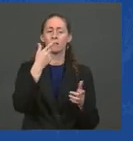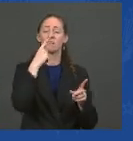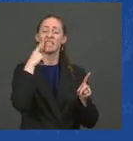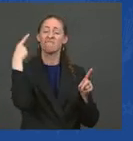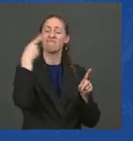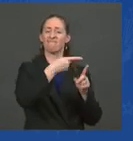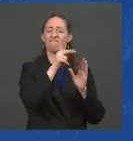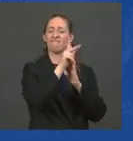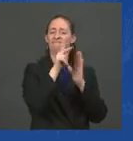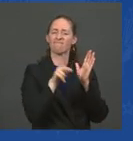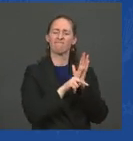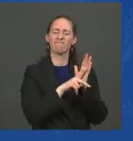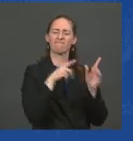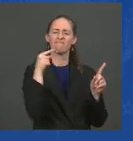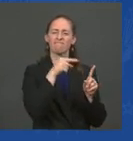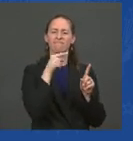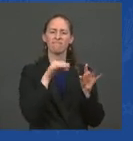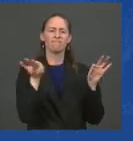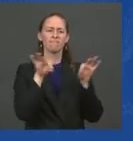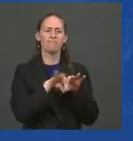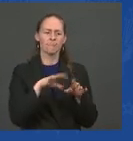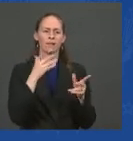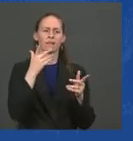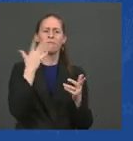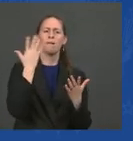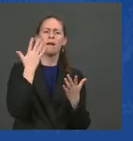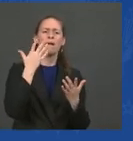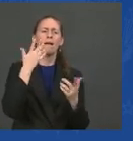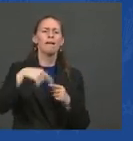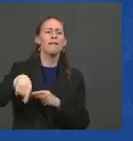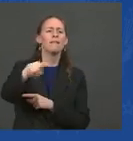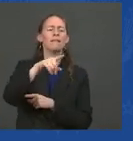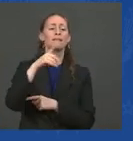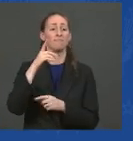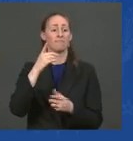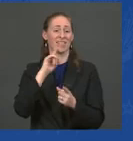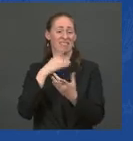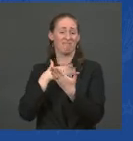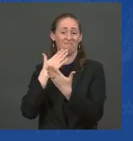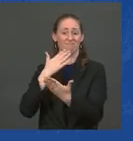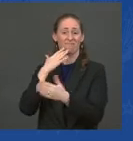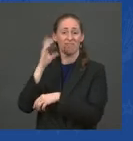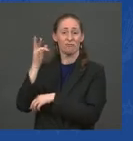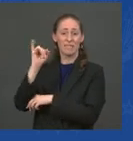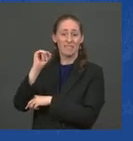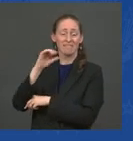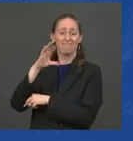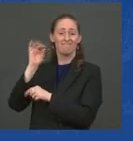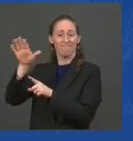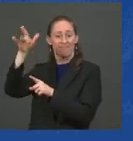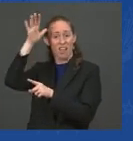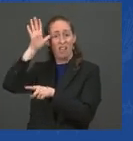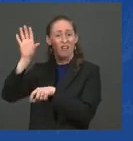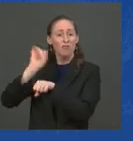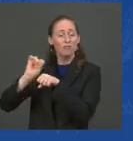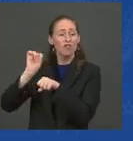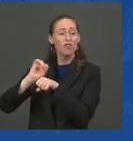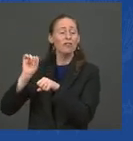The commitment carried through in his son's career of public service by all the students of this